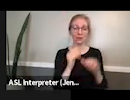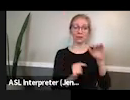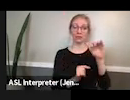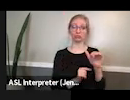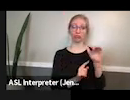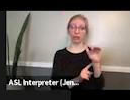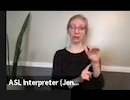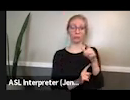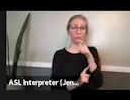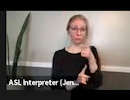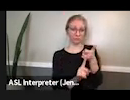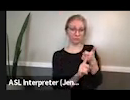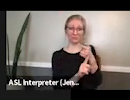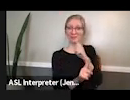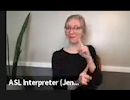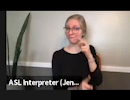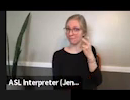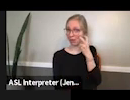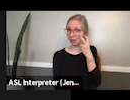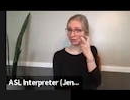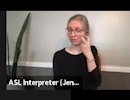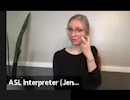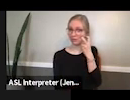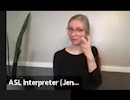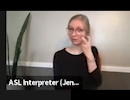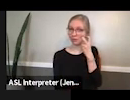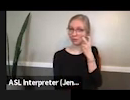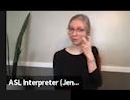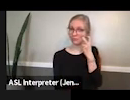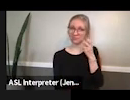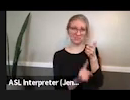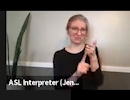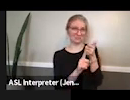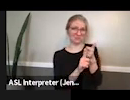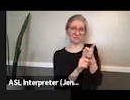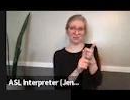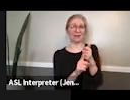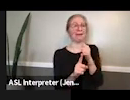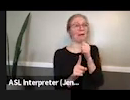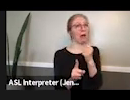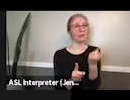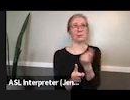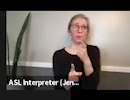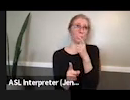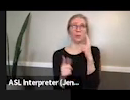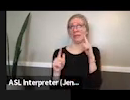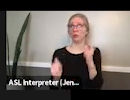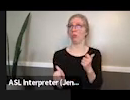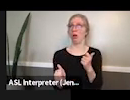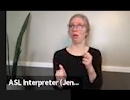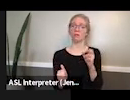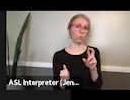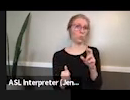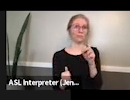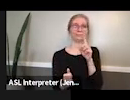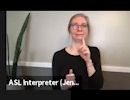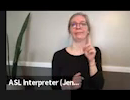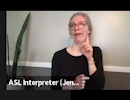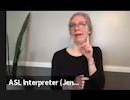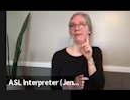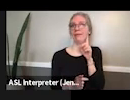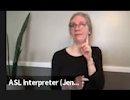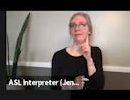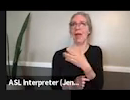deafblindness is not a child with hearing loss, or some of you may say a child is deaf who can't